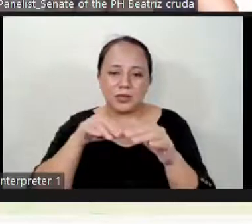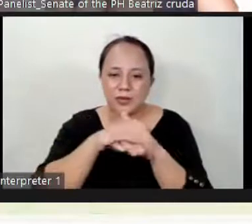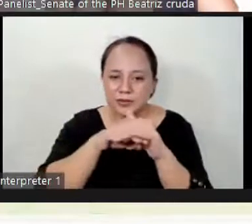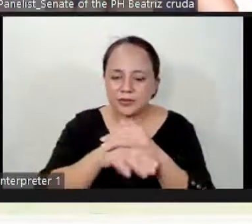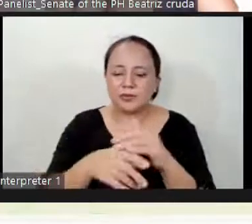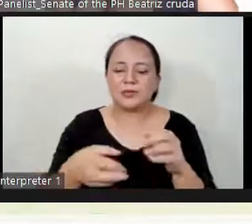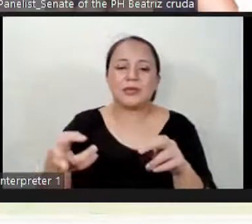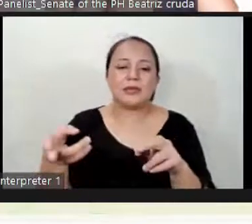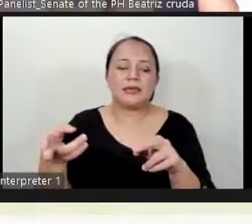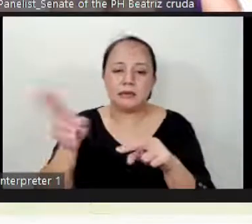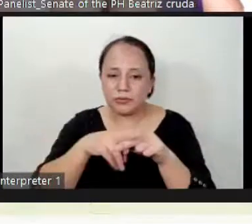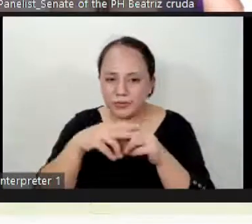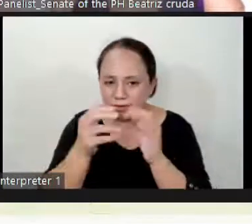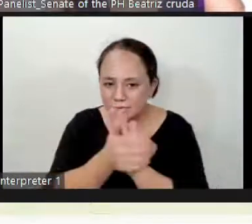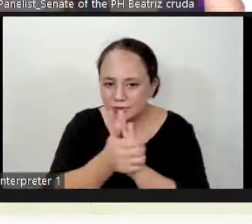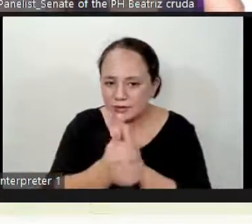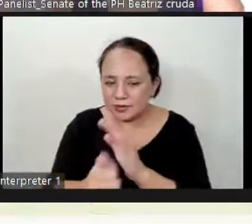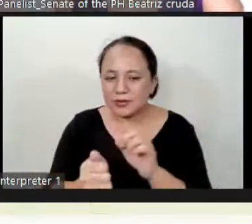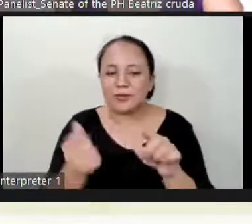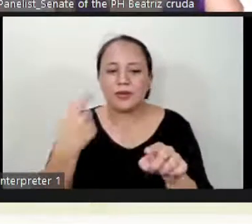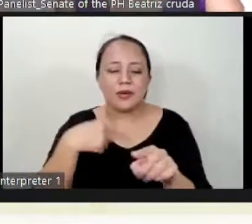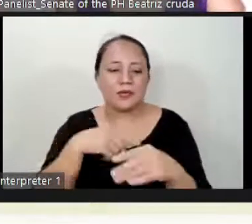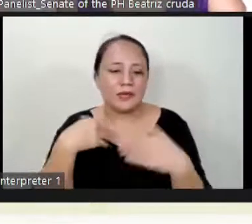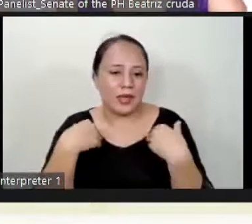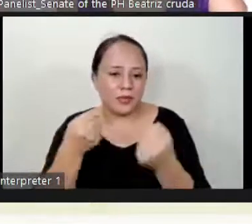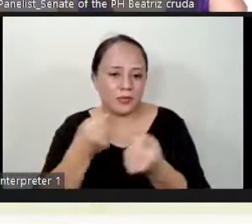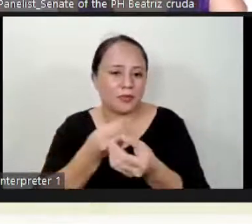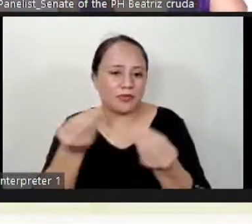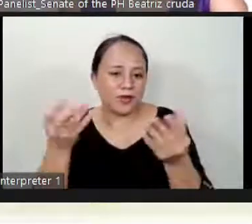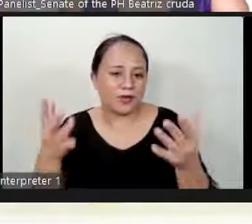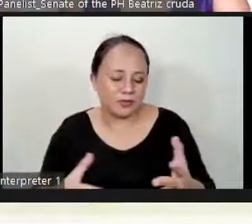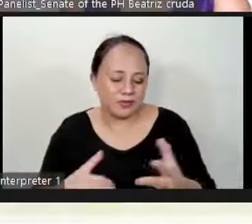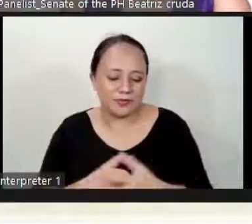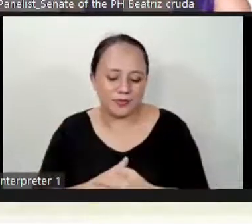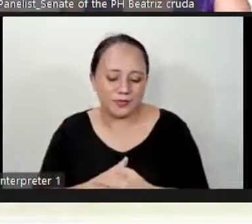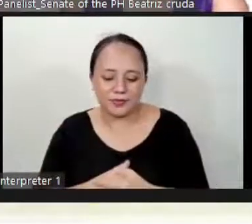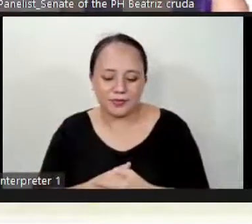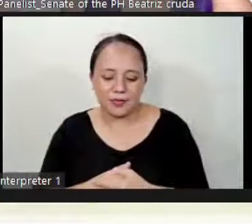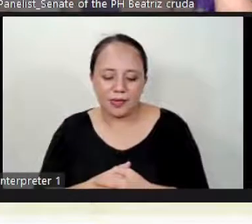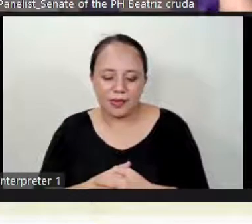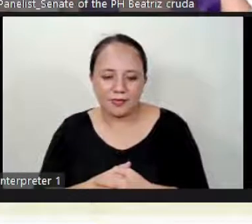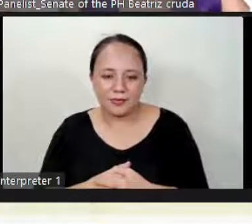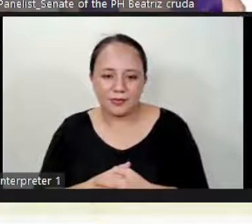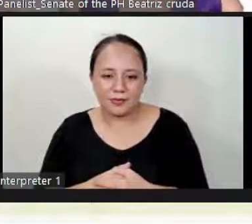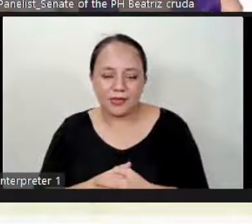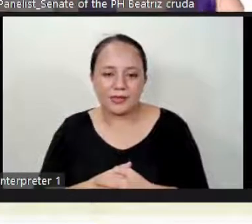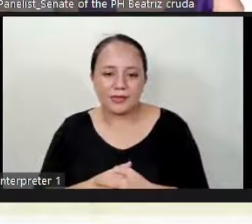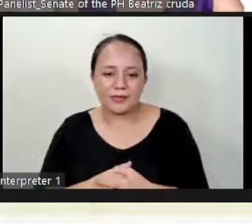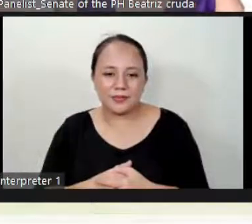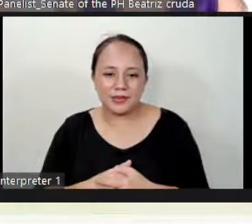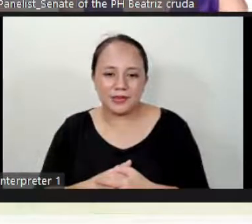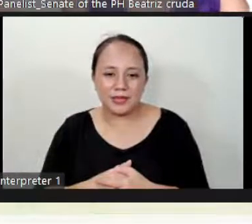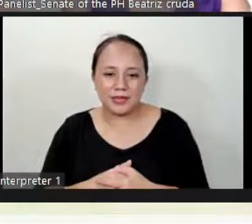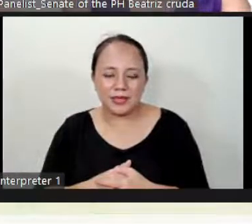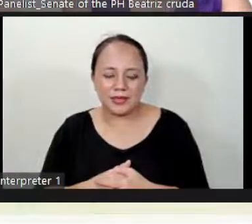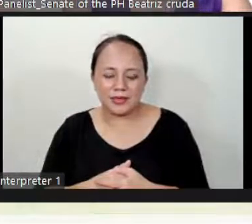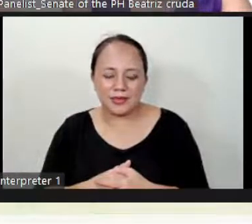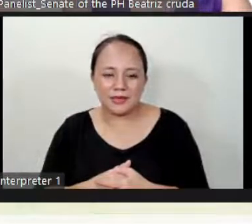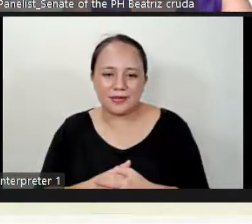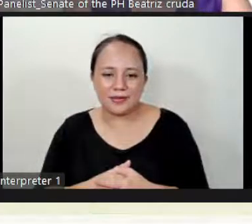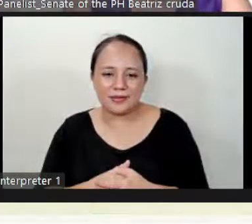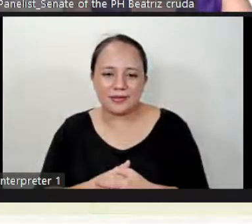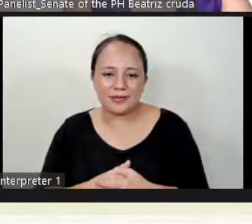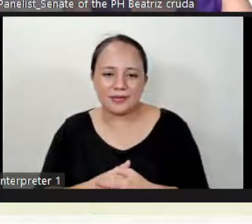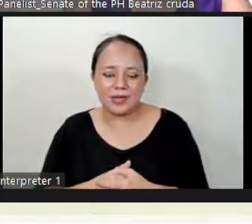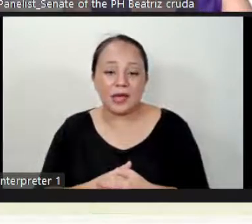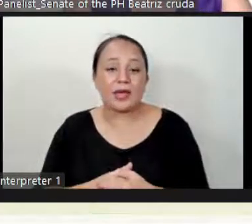capacity of our healthcare providers in detecting early